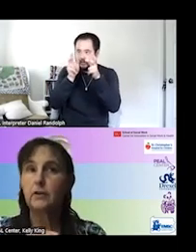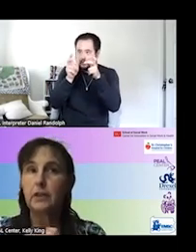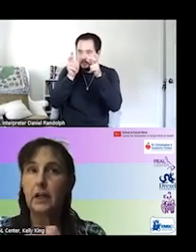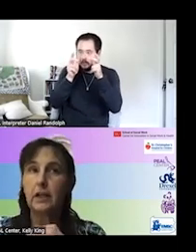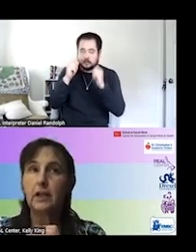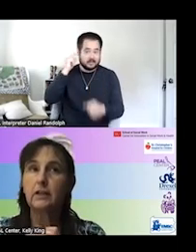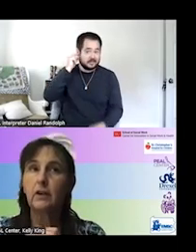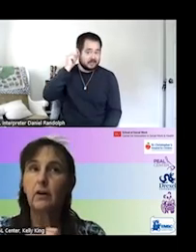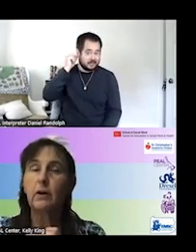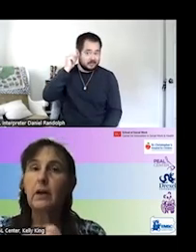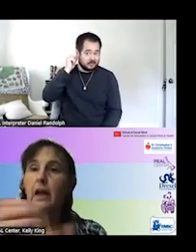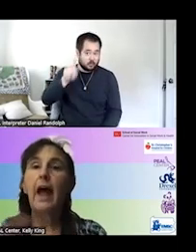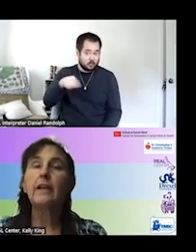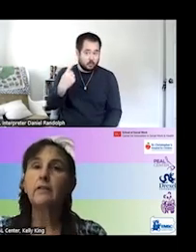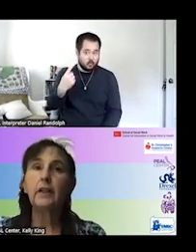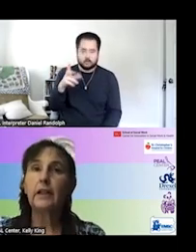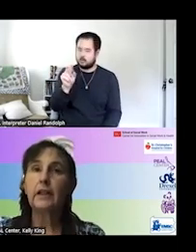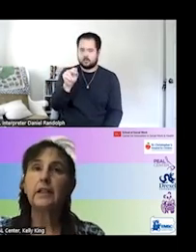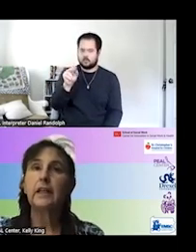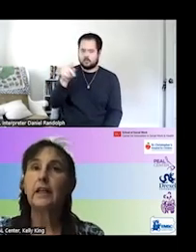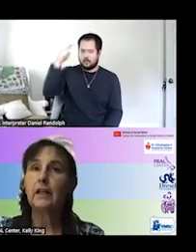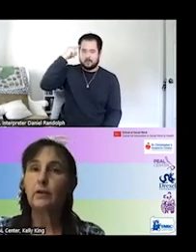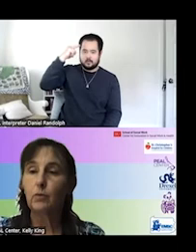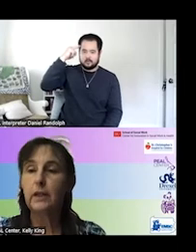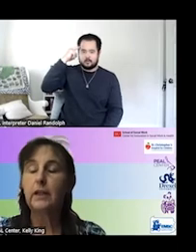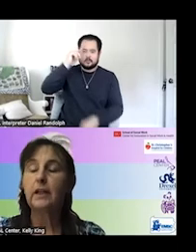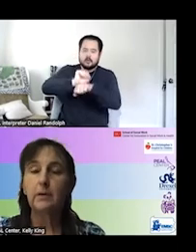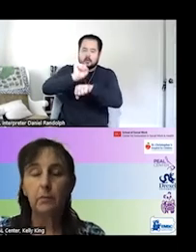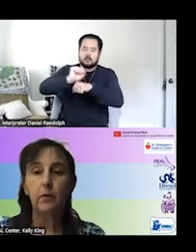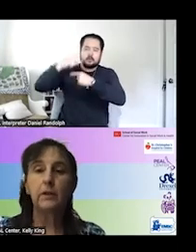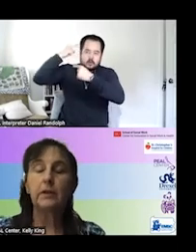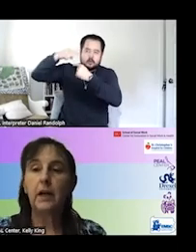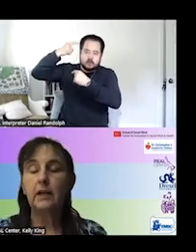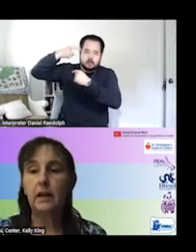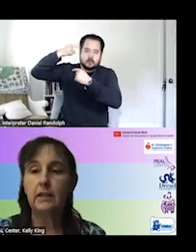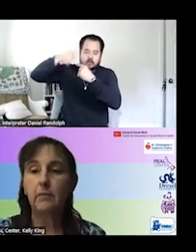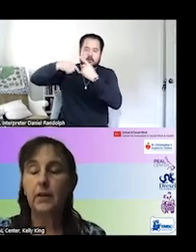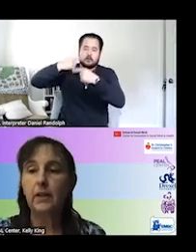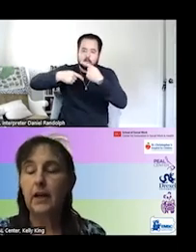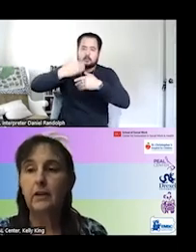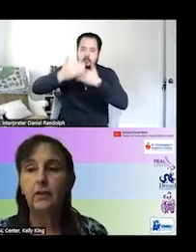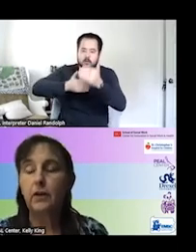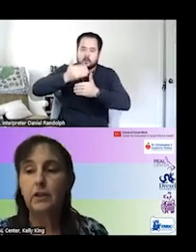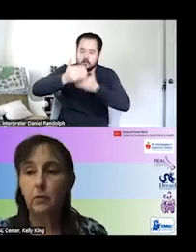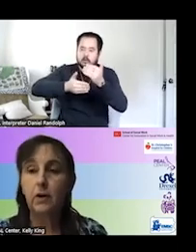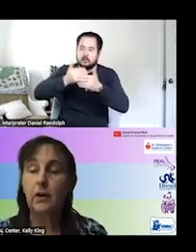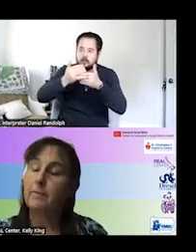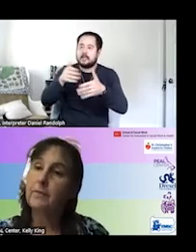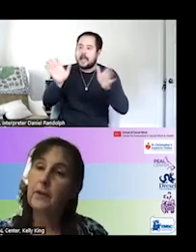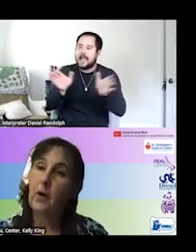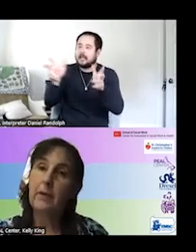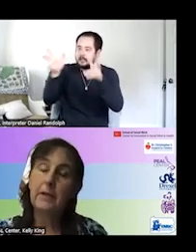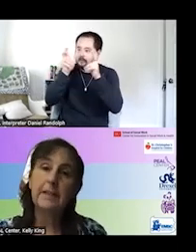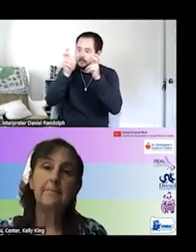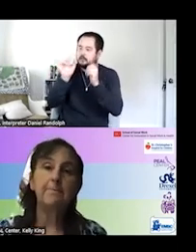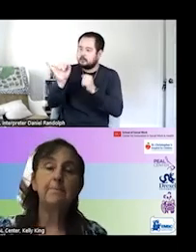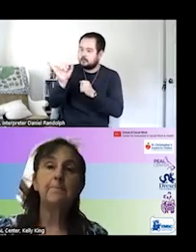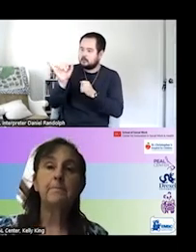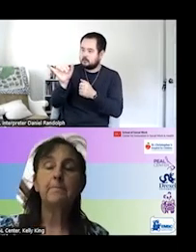and understanding. So actively listening is really important and something that you need to work on.